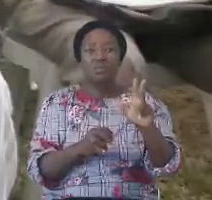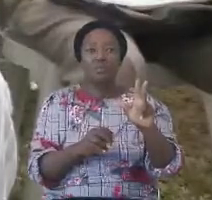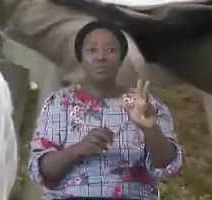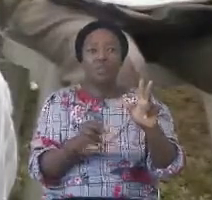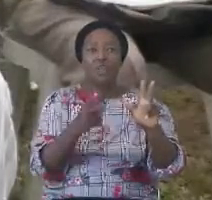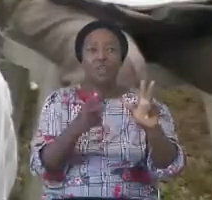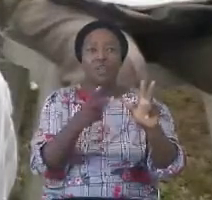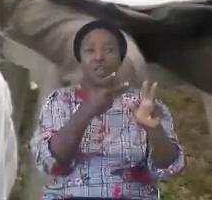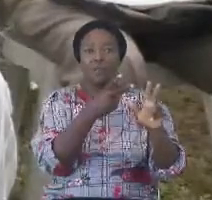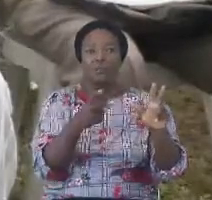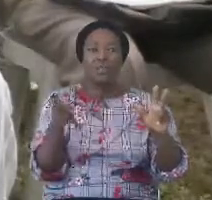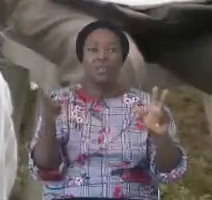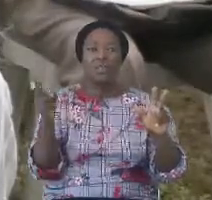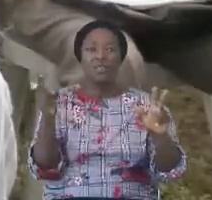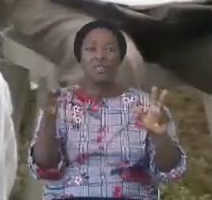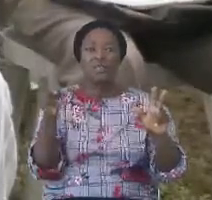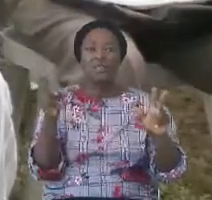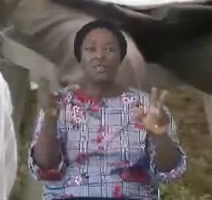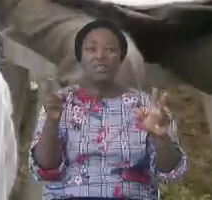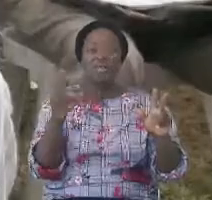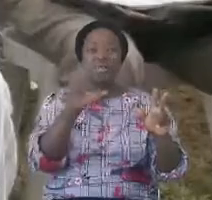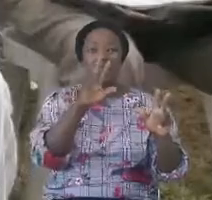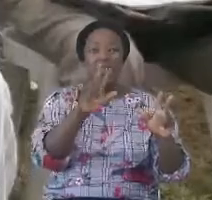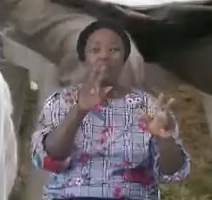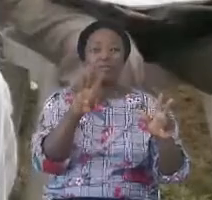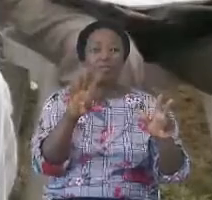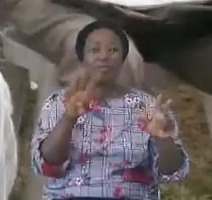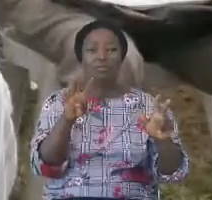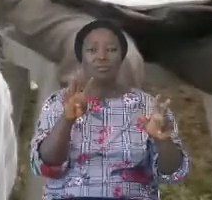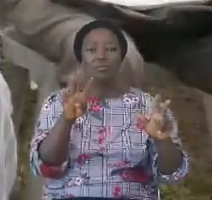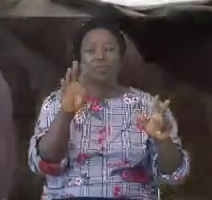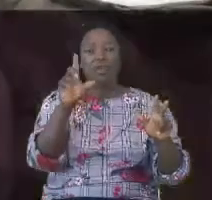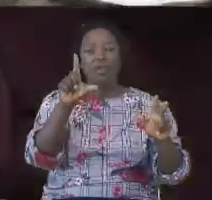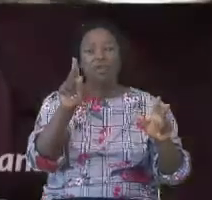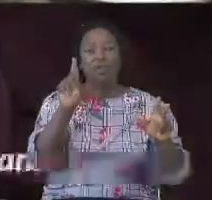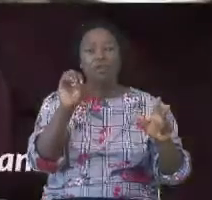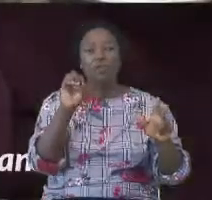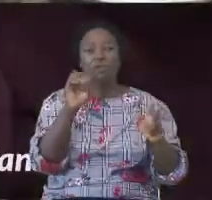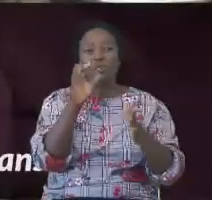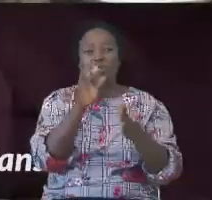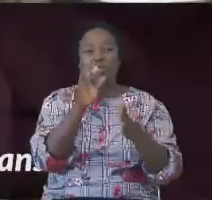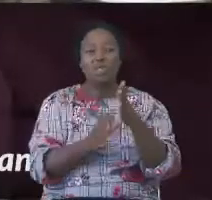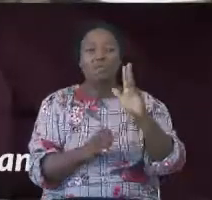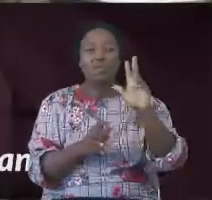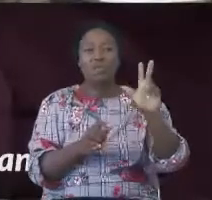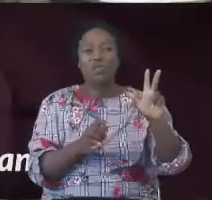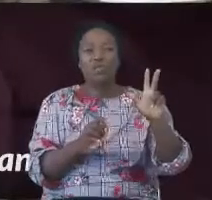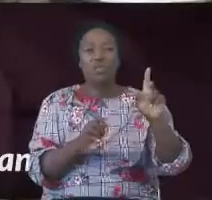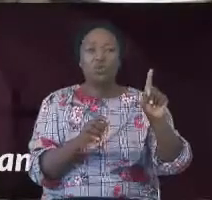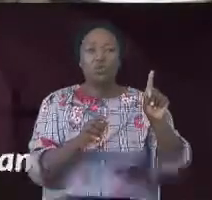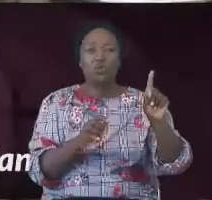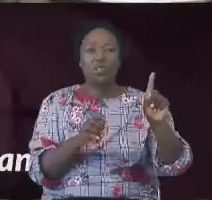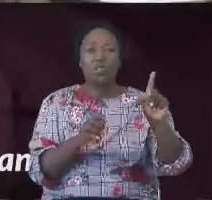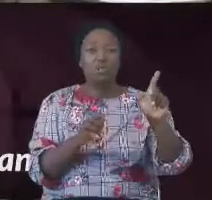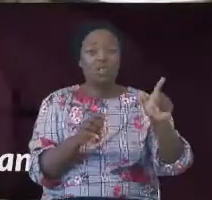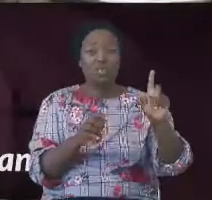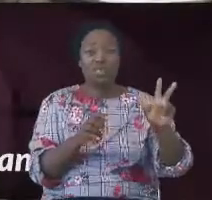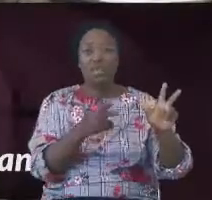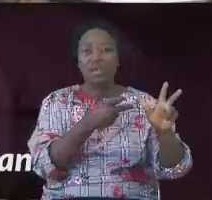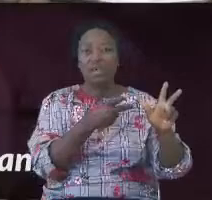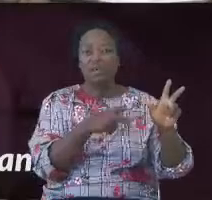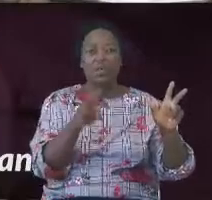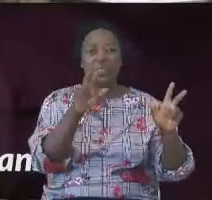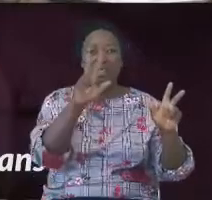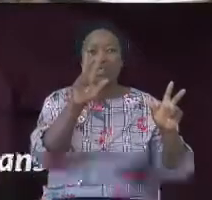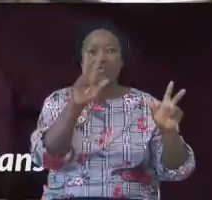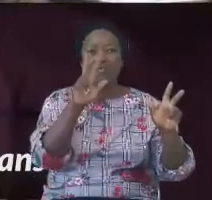luke chapter 23 and i'm reading from verse 34 luke